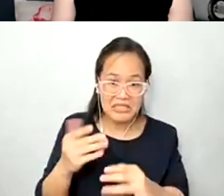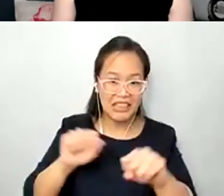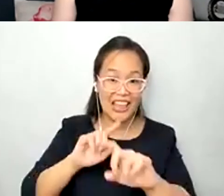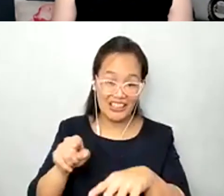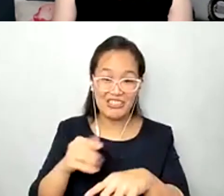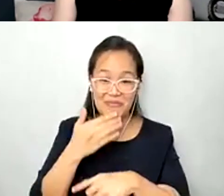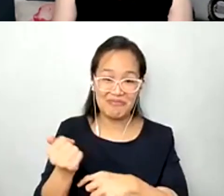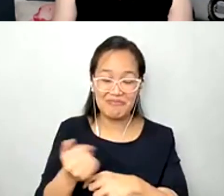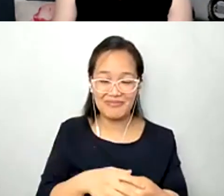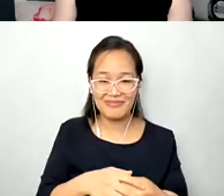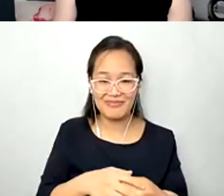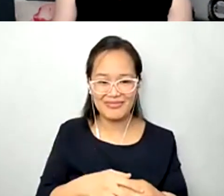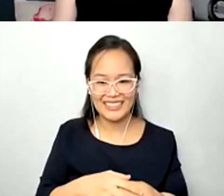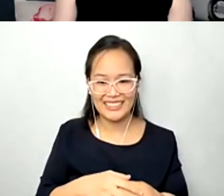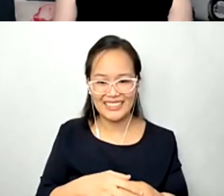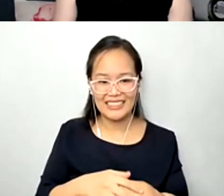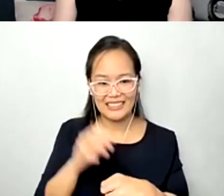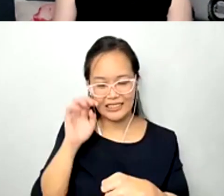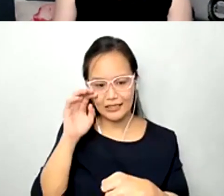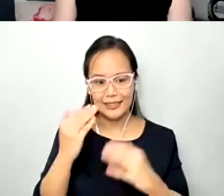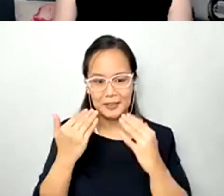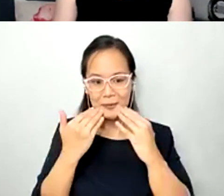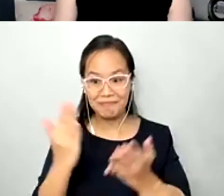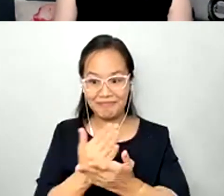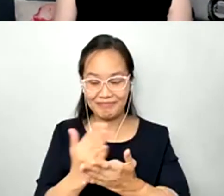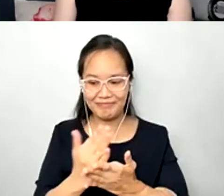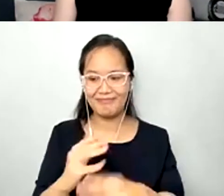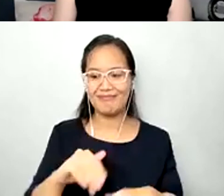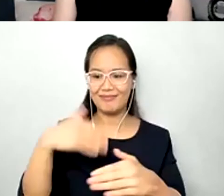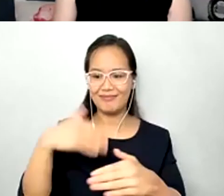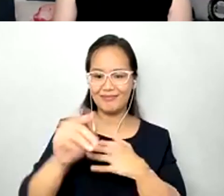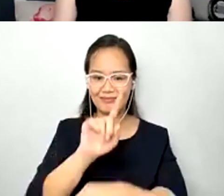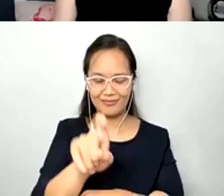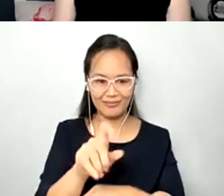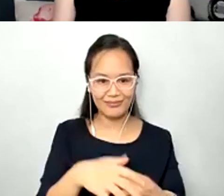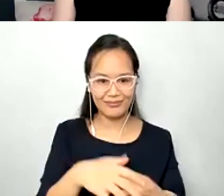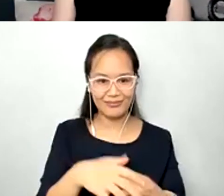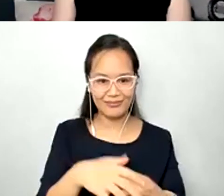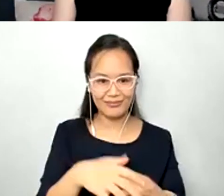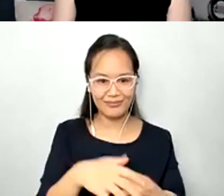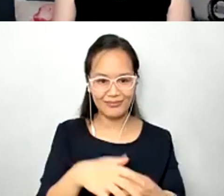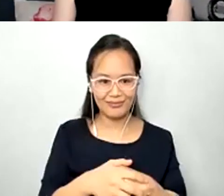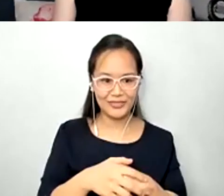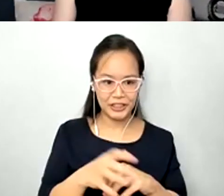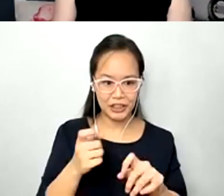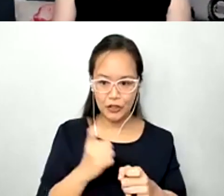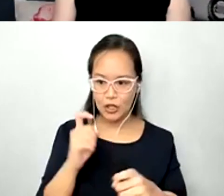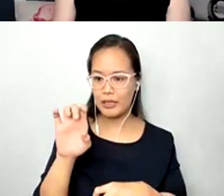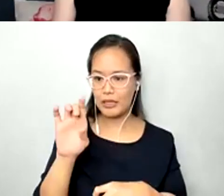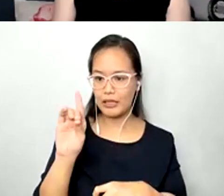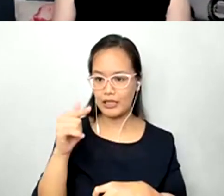Yeah. Thank you po, Teacher Therese. Thank you po sa pag-share. Another question from Sir Edgar then